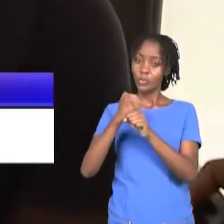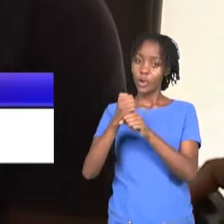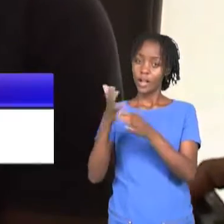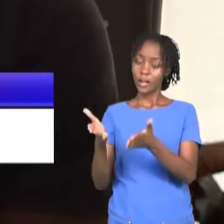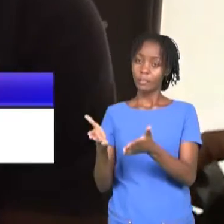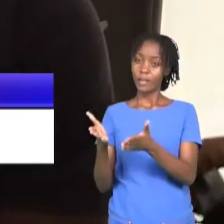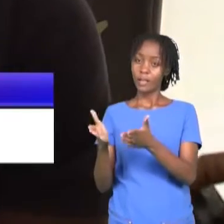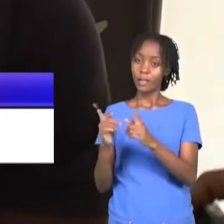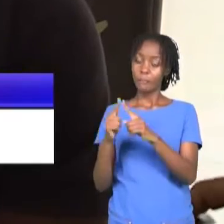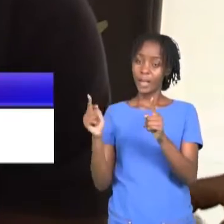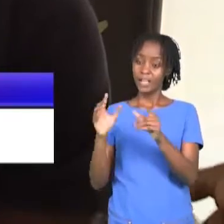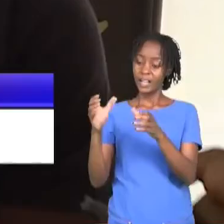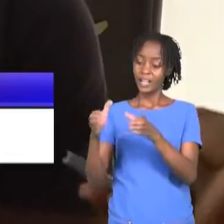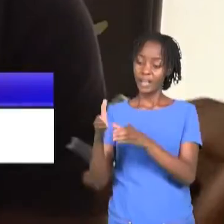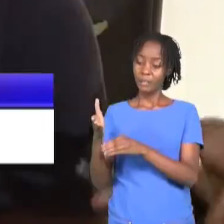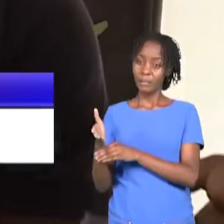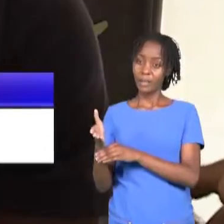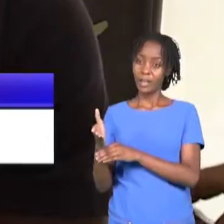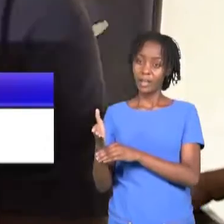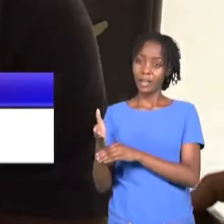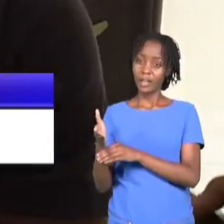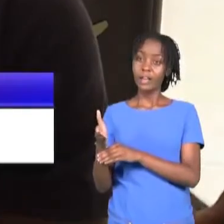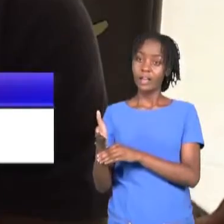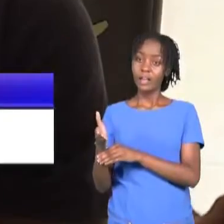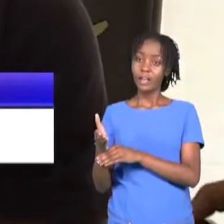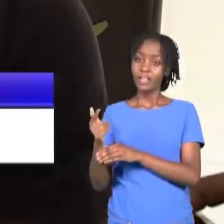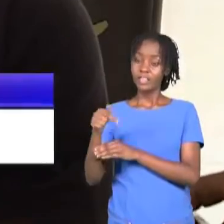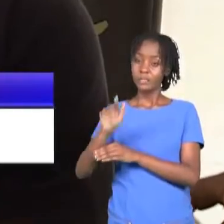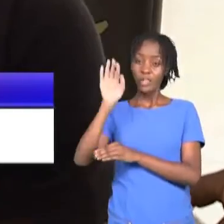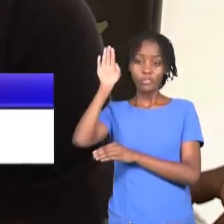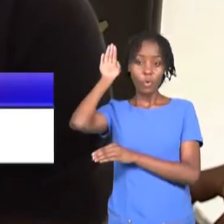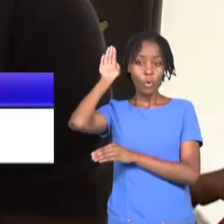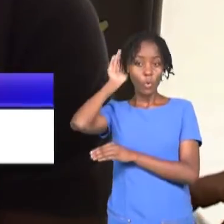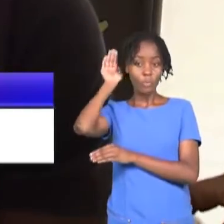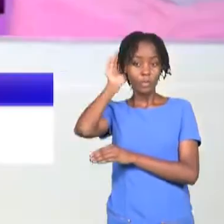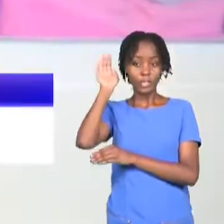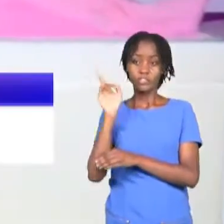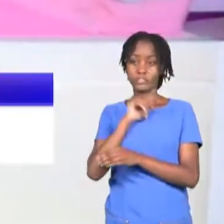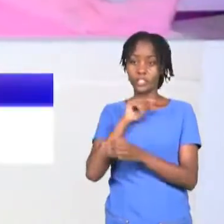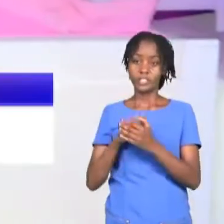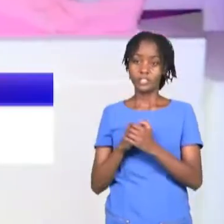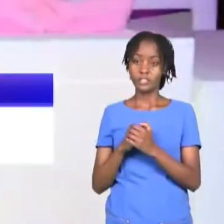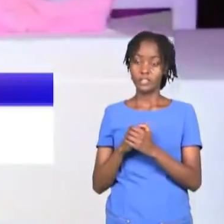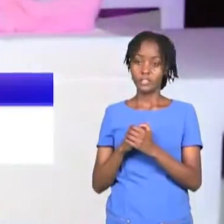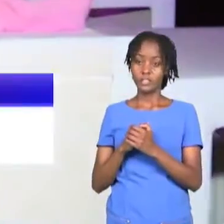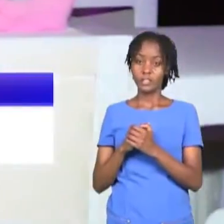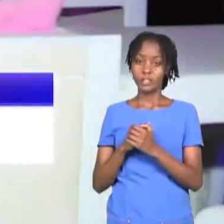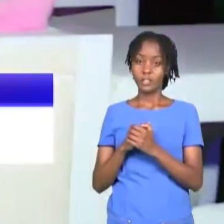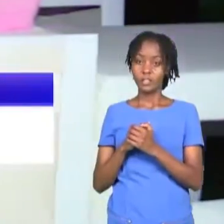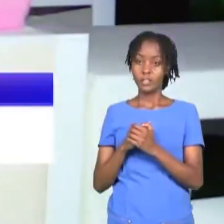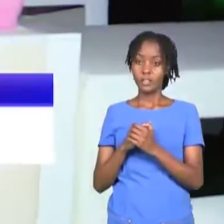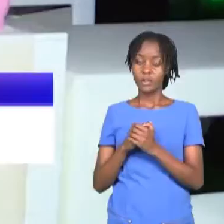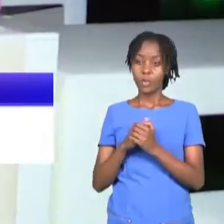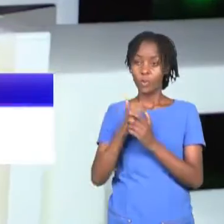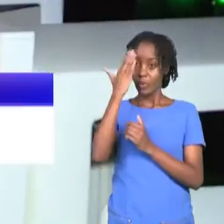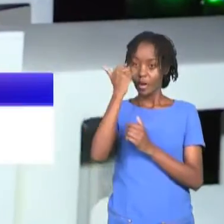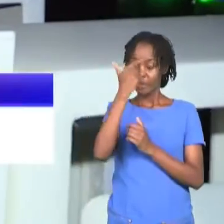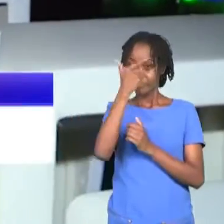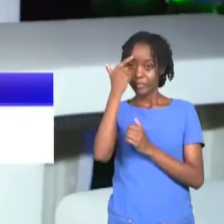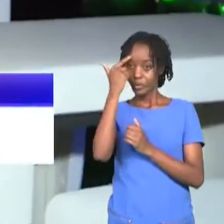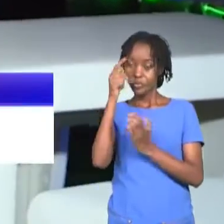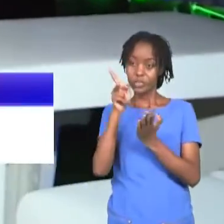Club actually complied with all the measurements by making sure we installed